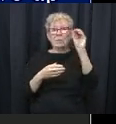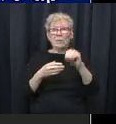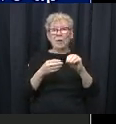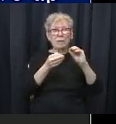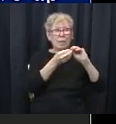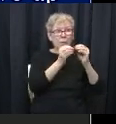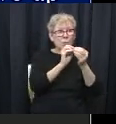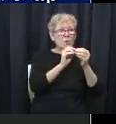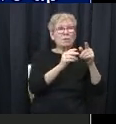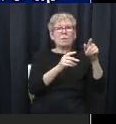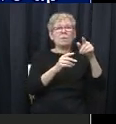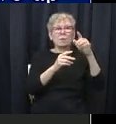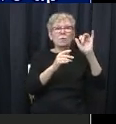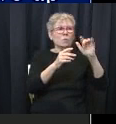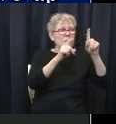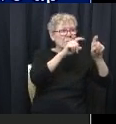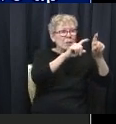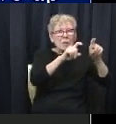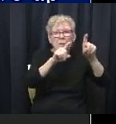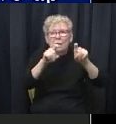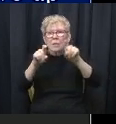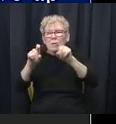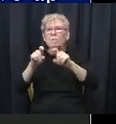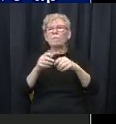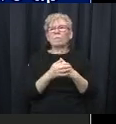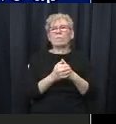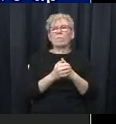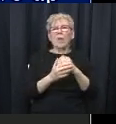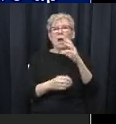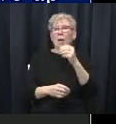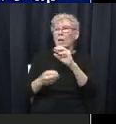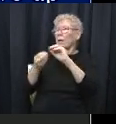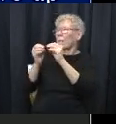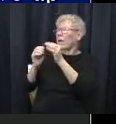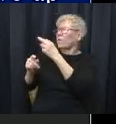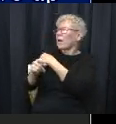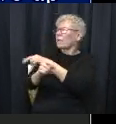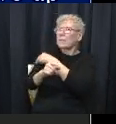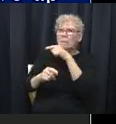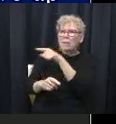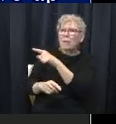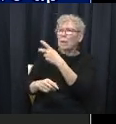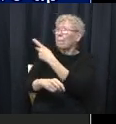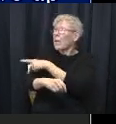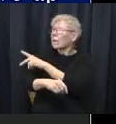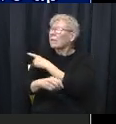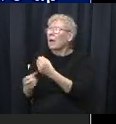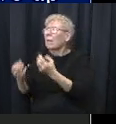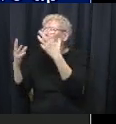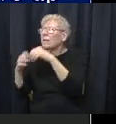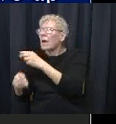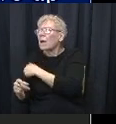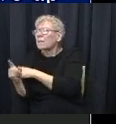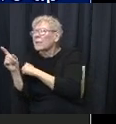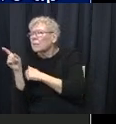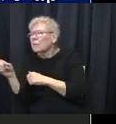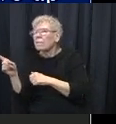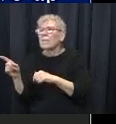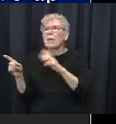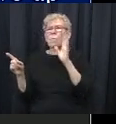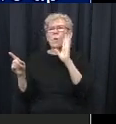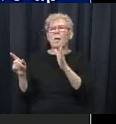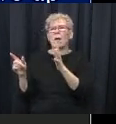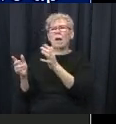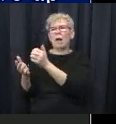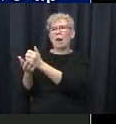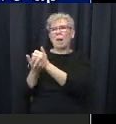hospitalizations. This will allow for a swifter ability to move between colors. So whether this is moving to a more restrictive level on the dial